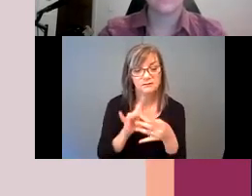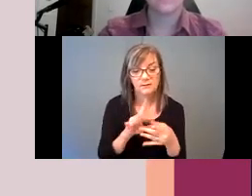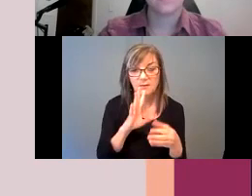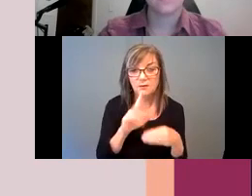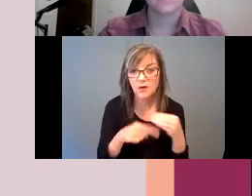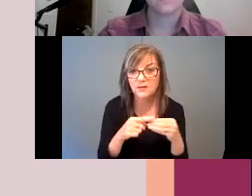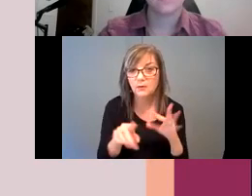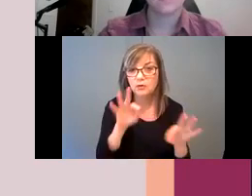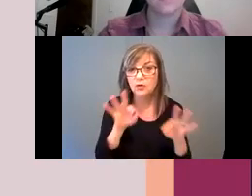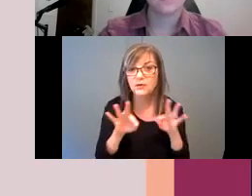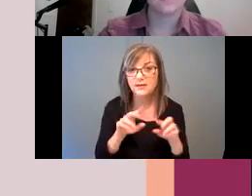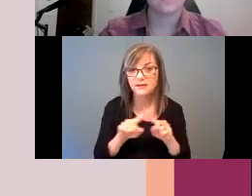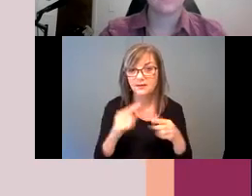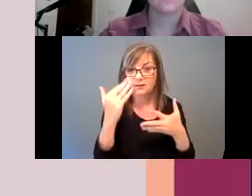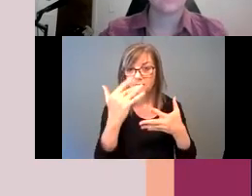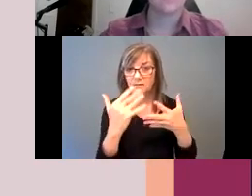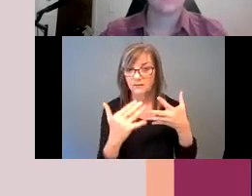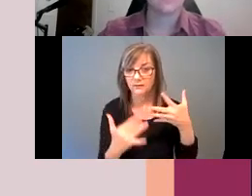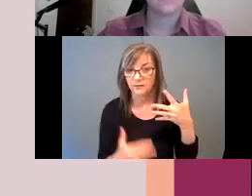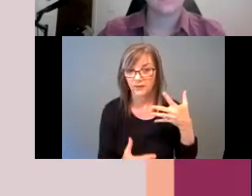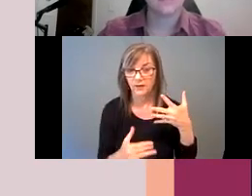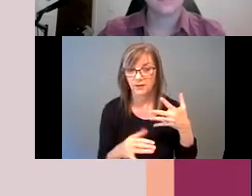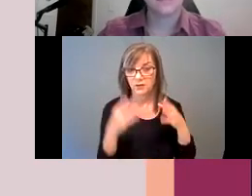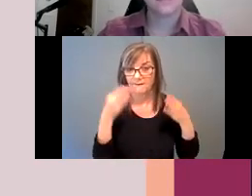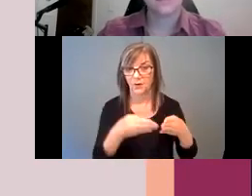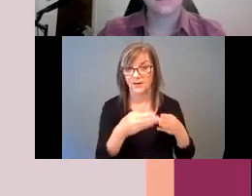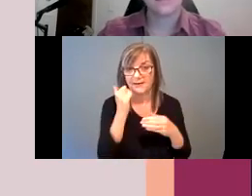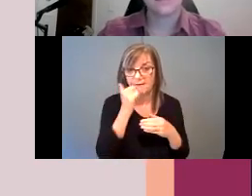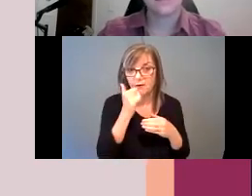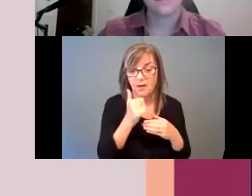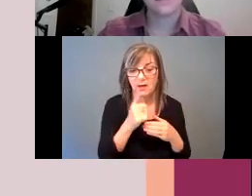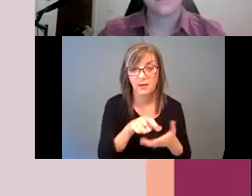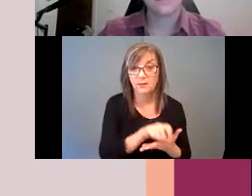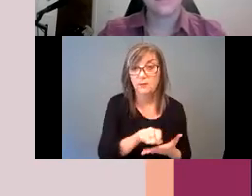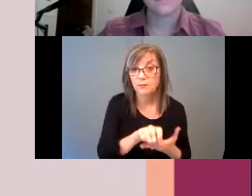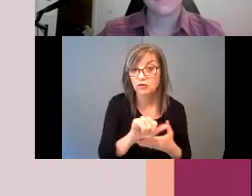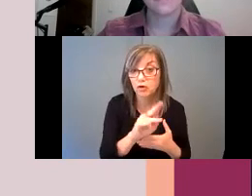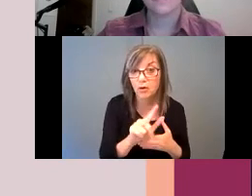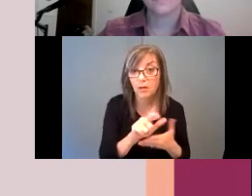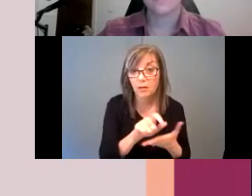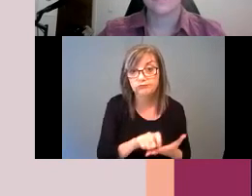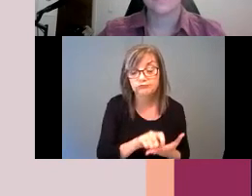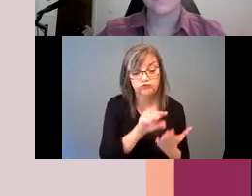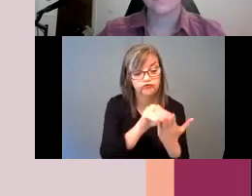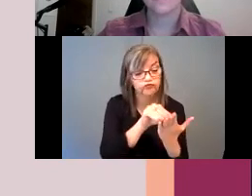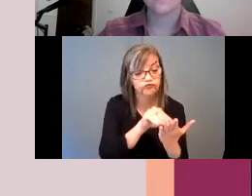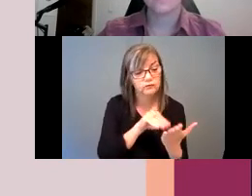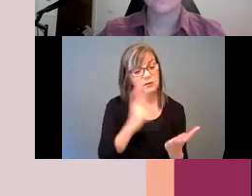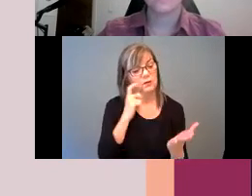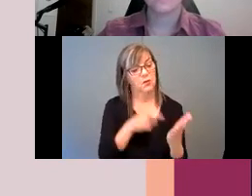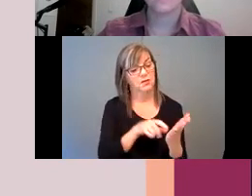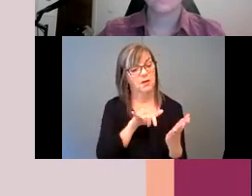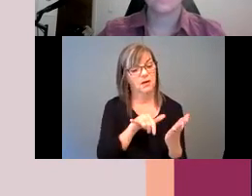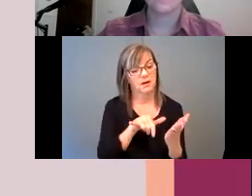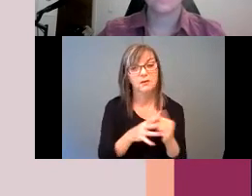these different practices to focus on each day. So maybe keeping a journal of your practices and noticing and taking note